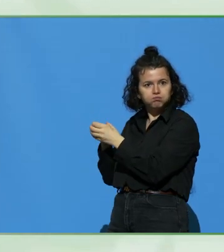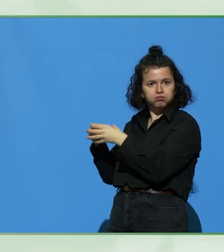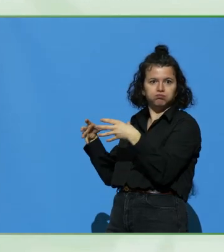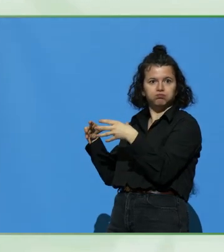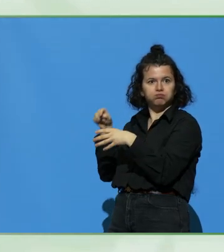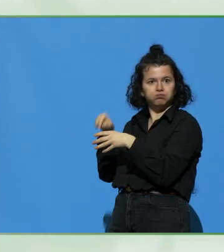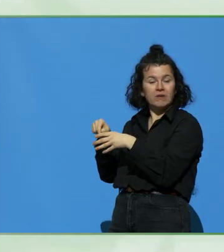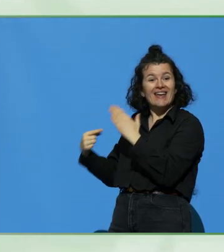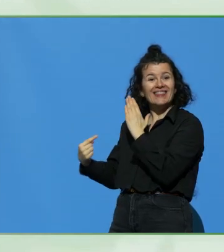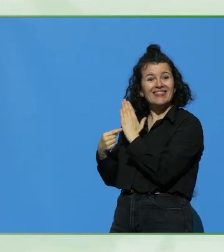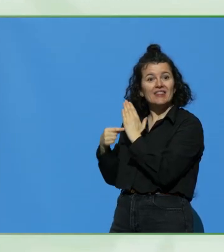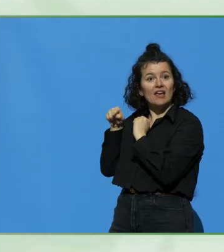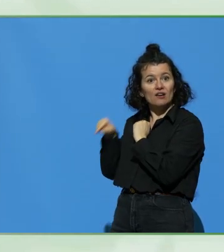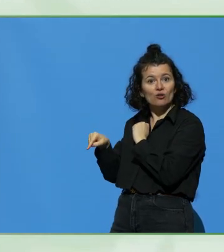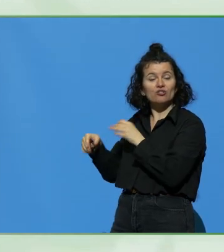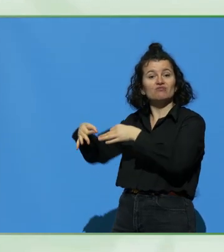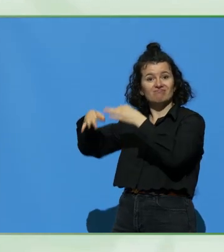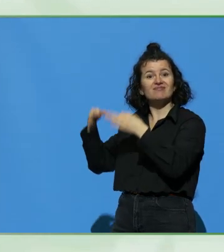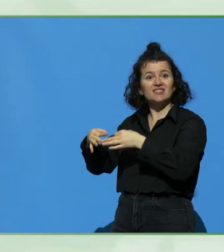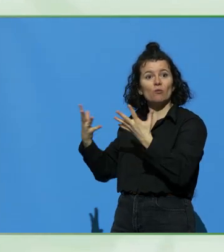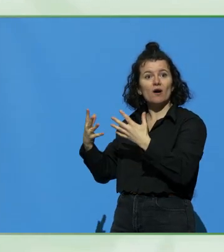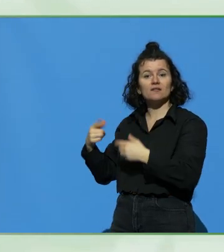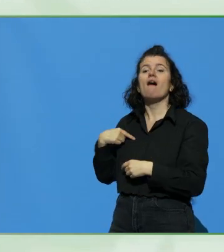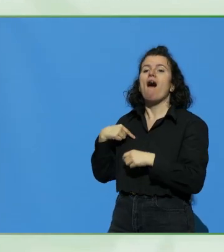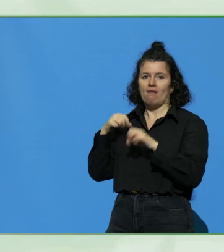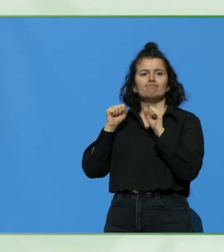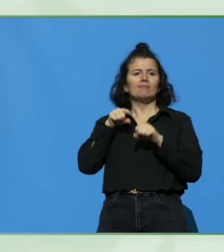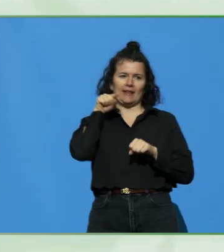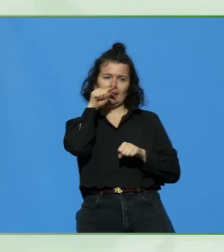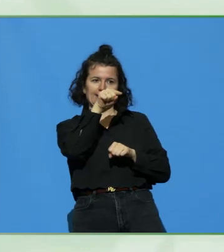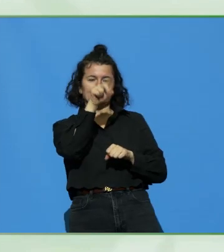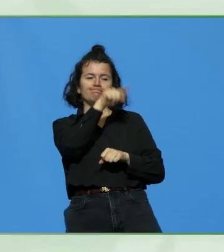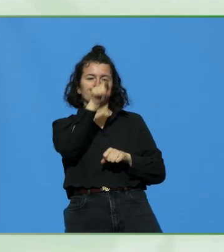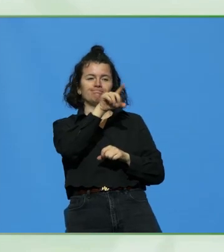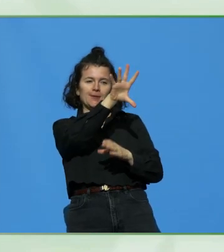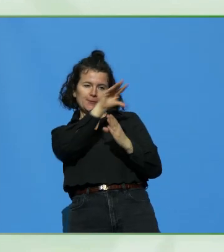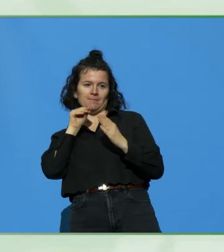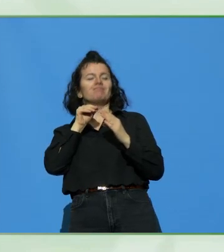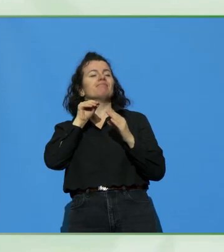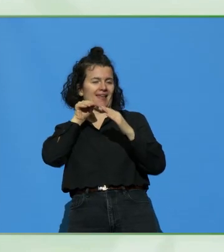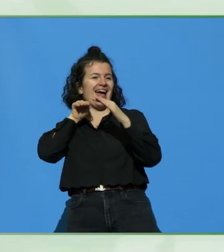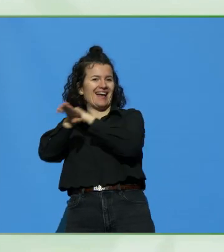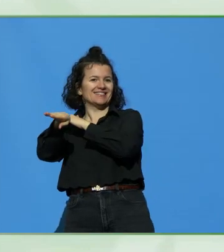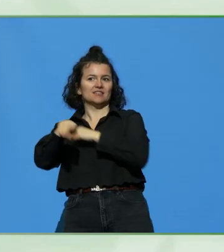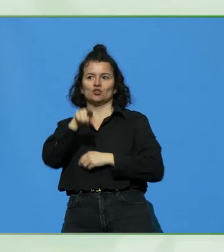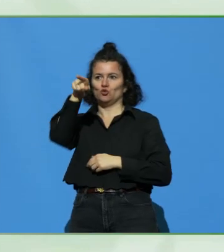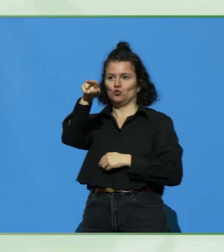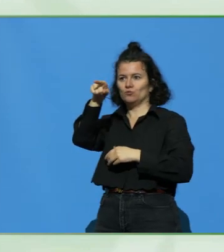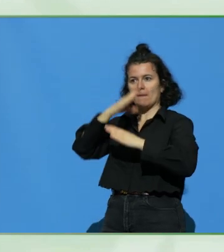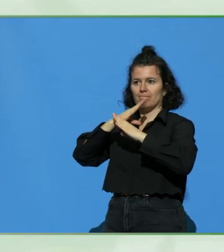increasingly determine who is recognized, who is trusted, and who is granted access. And yet,